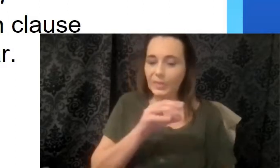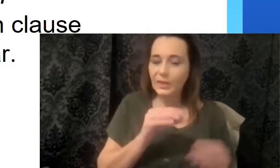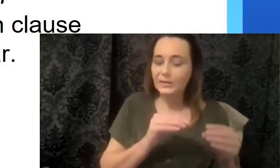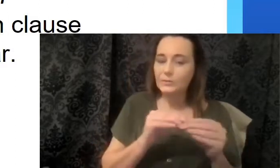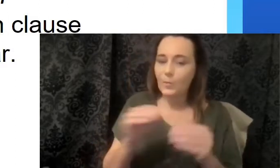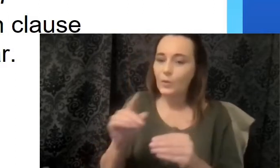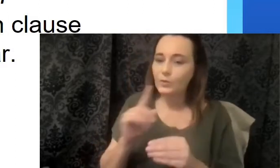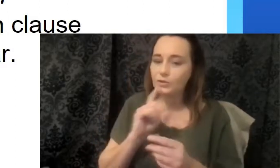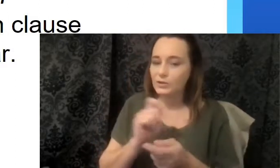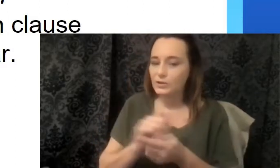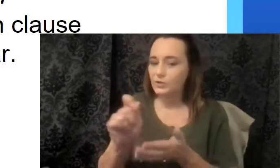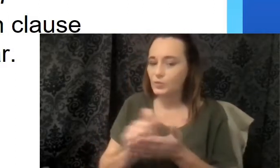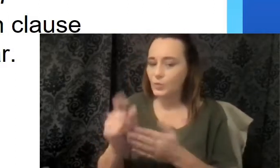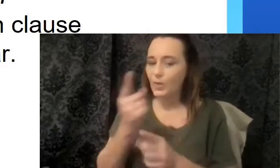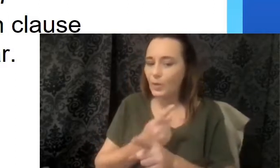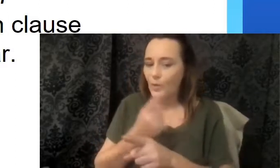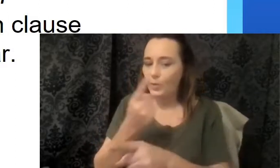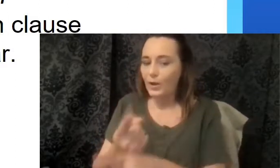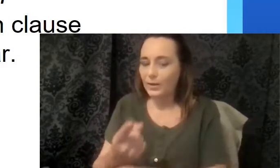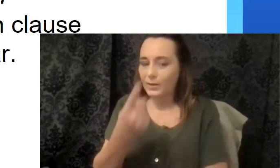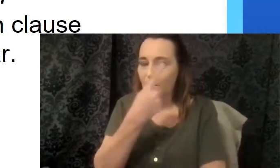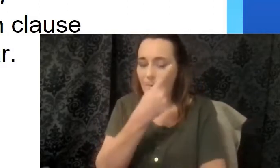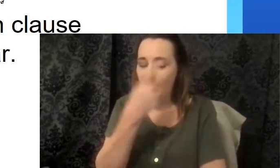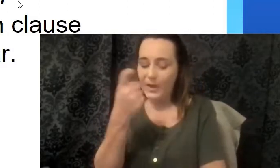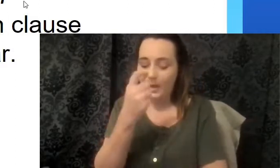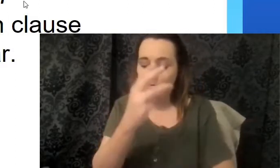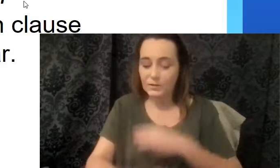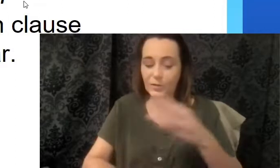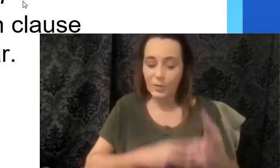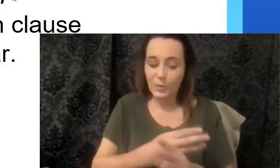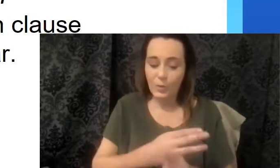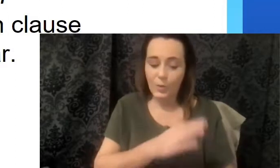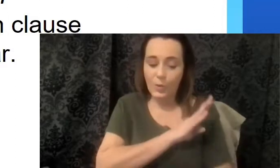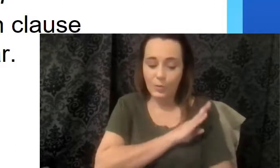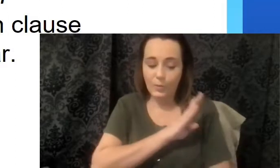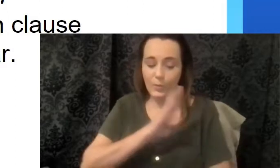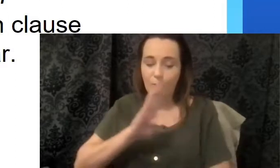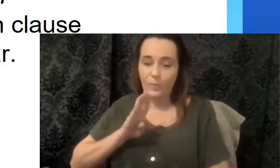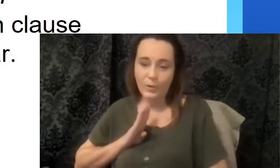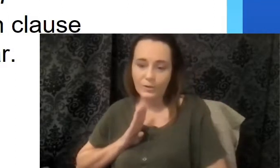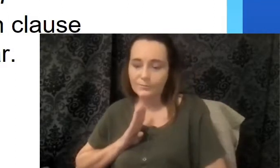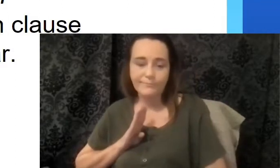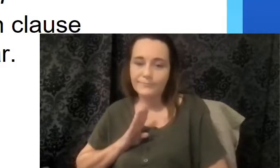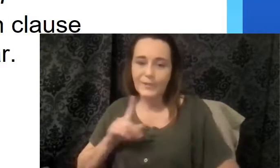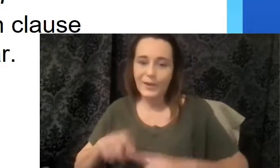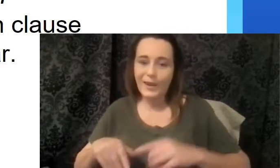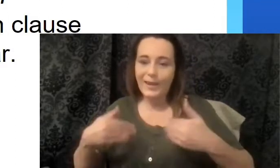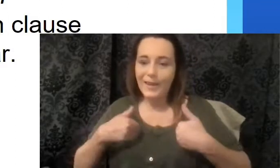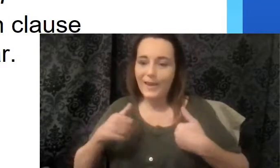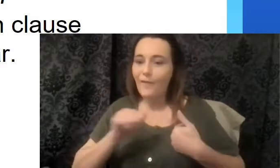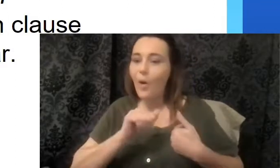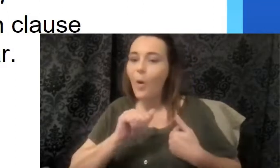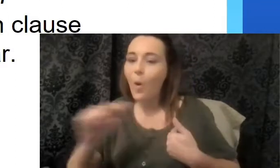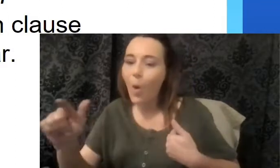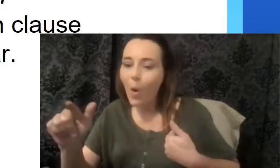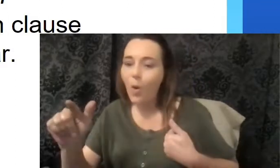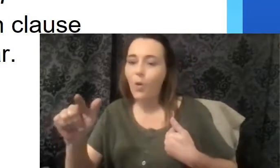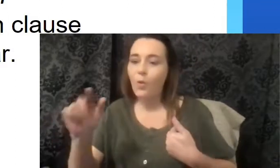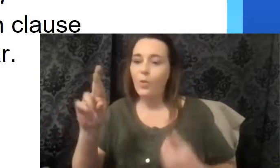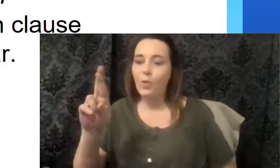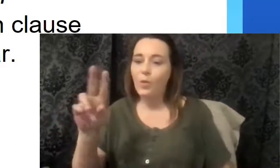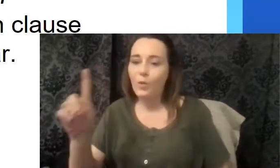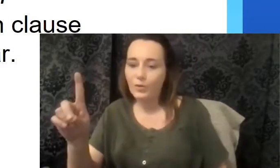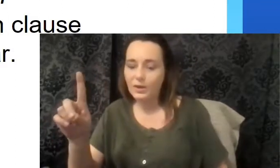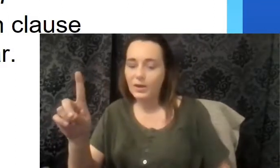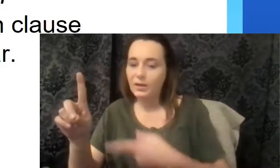correctly, okay? Because the World Board is, because you can't have all the delegates make a motion. The trustor